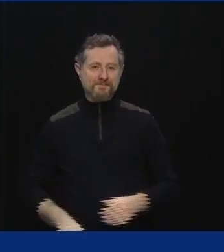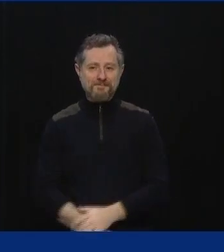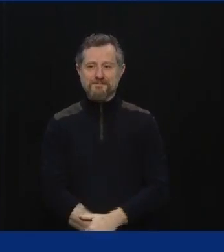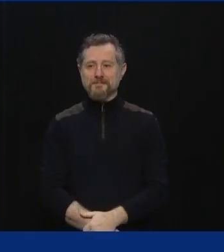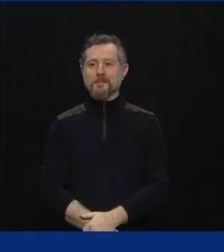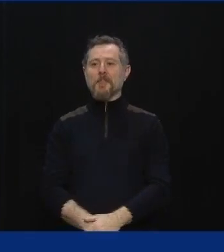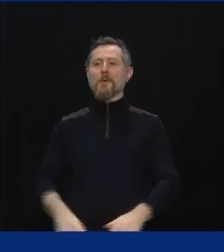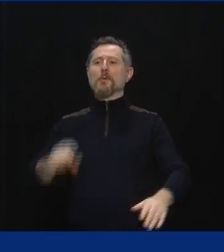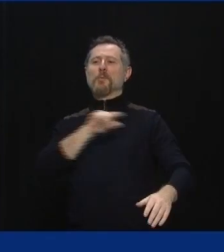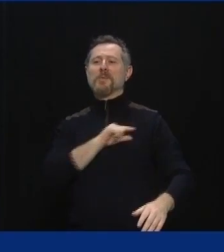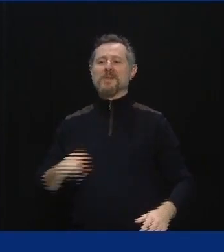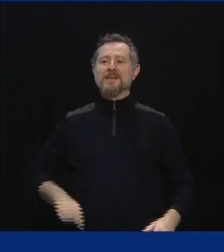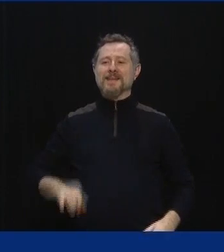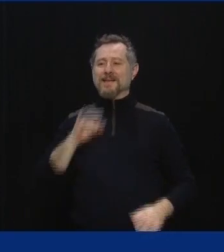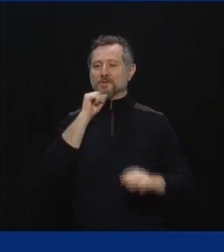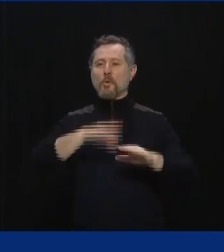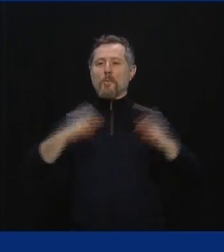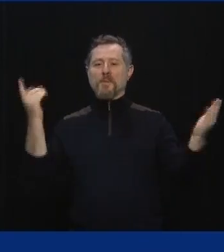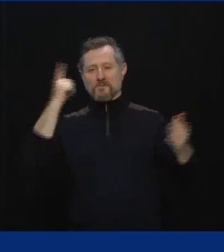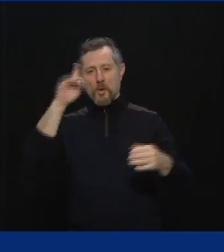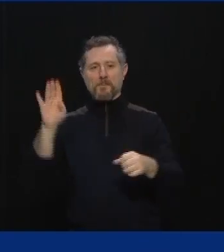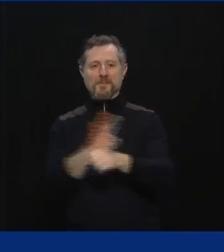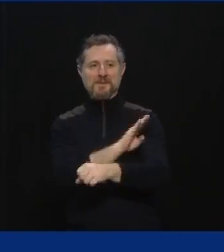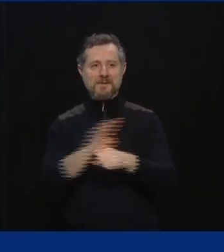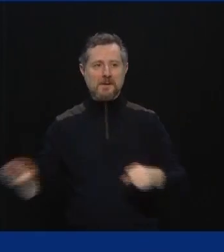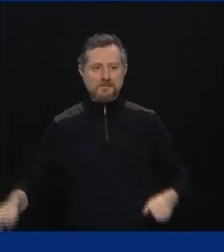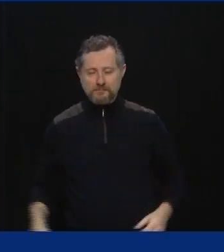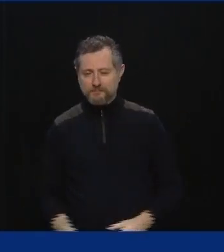Queens is open for business.